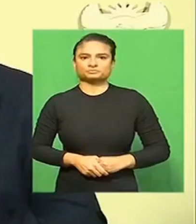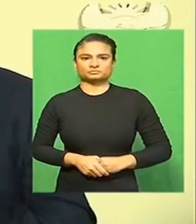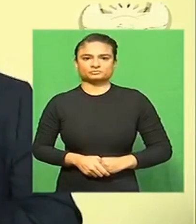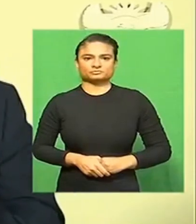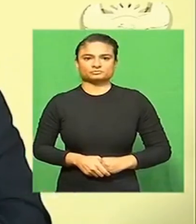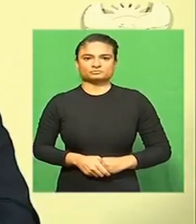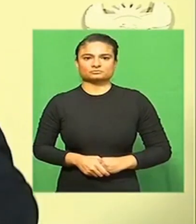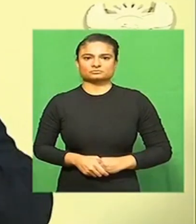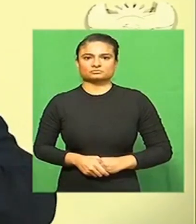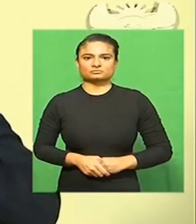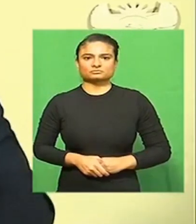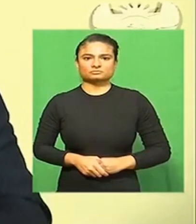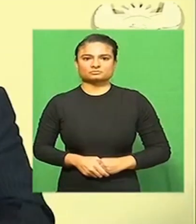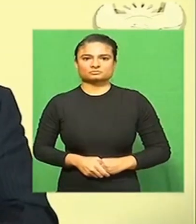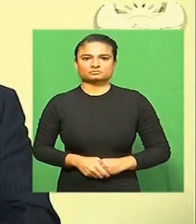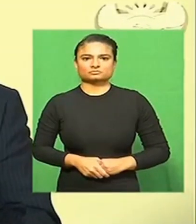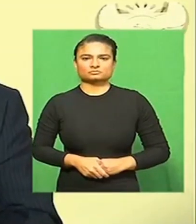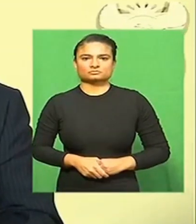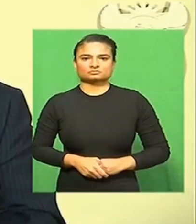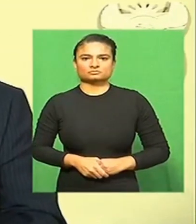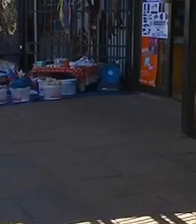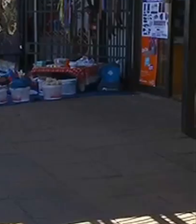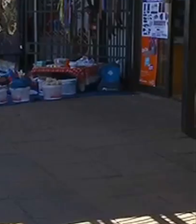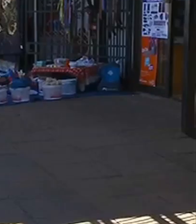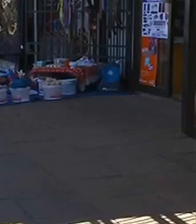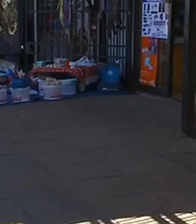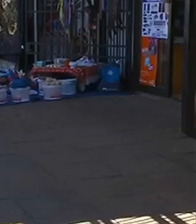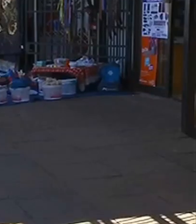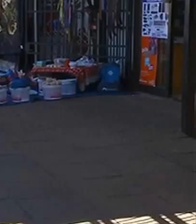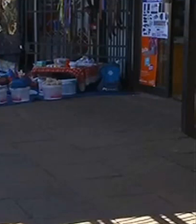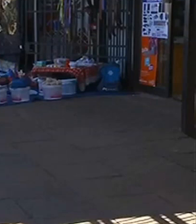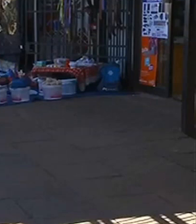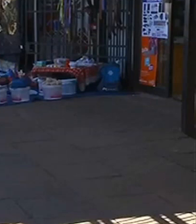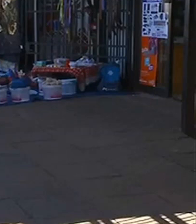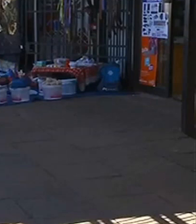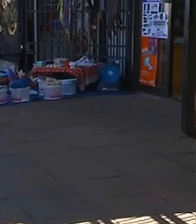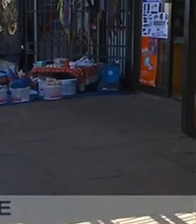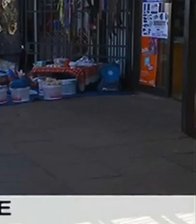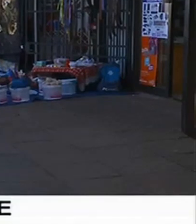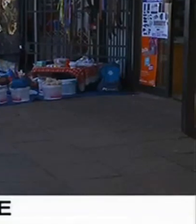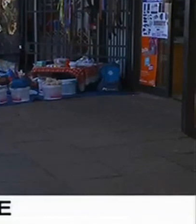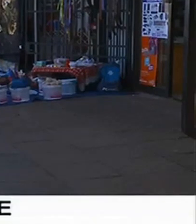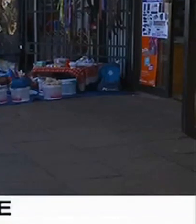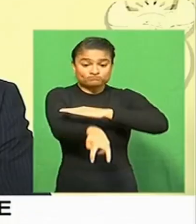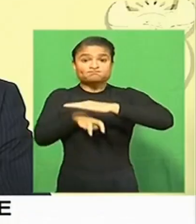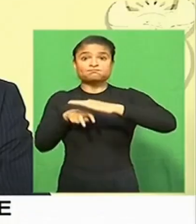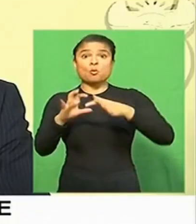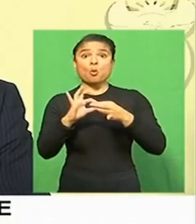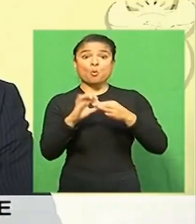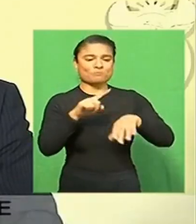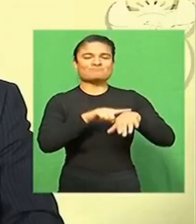Gubeko na uweza wama paa po ebanduini, jongo bizo, letlele, skavenus ngezantase lockdown, no golele, kuteni, kikiswe minye mkawomo.